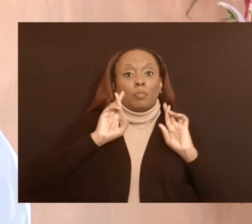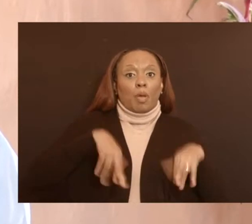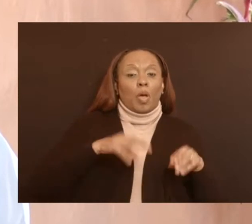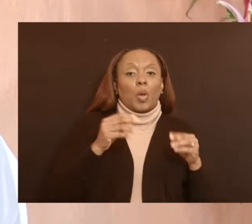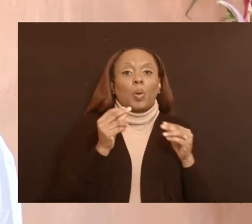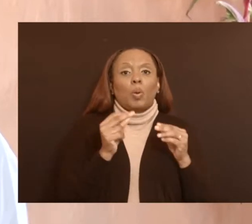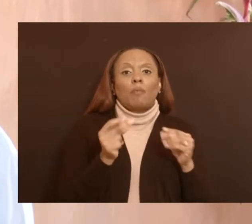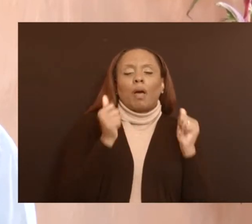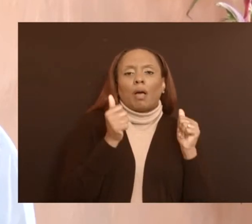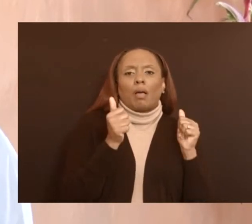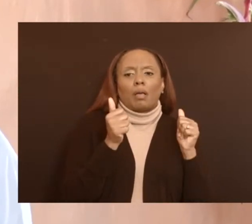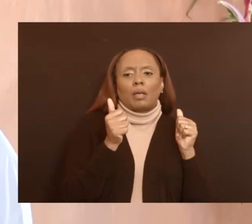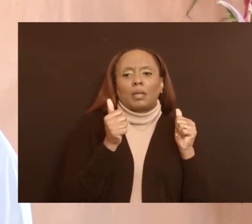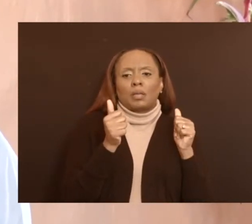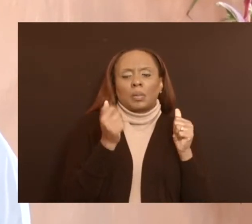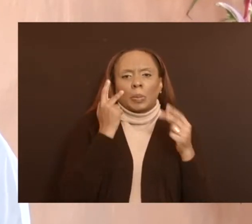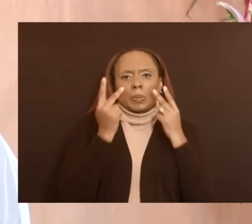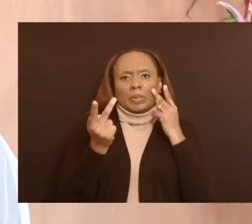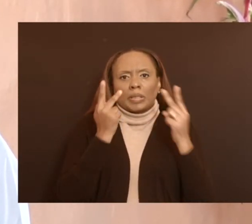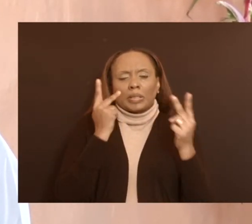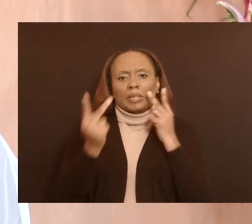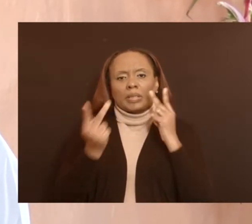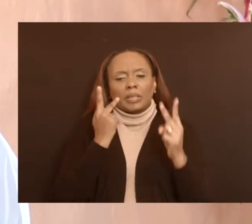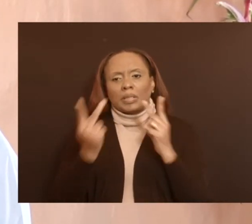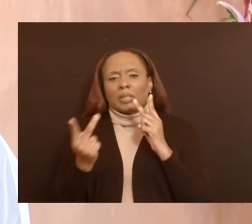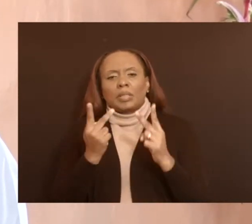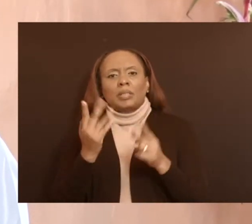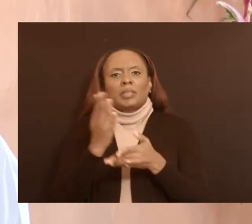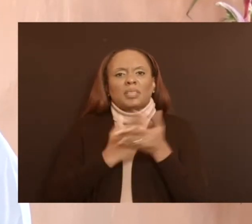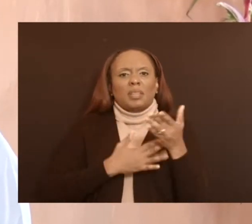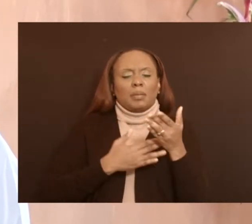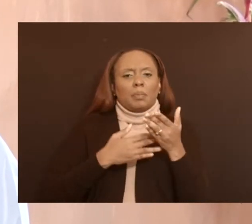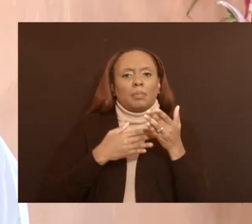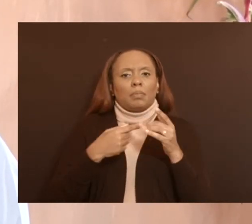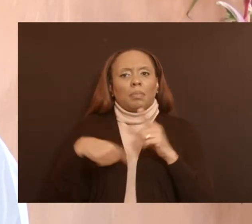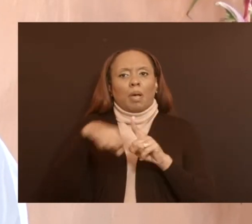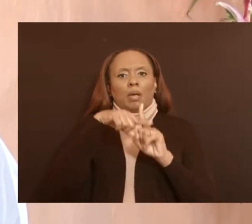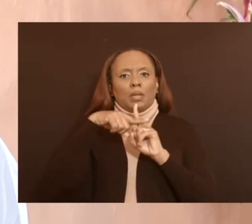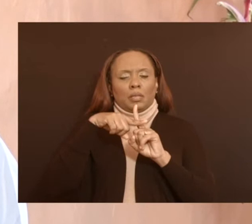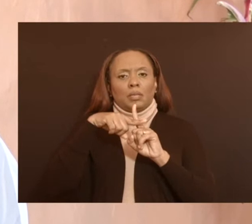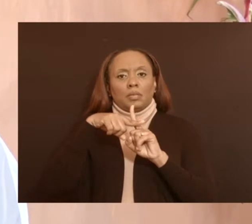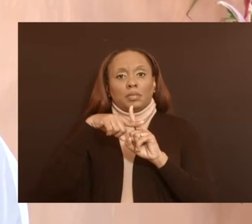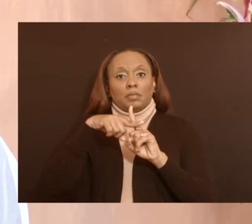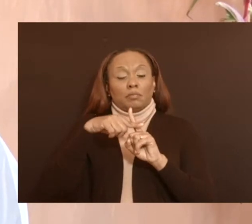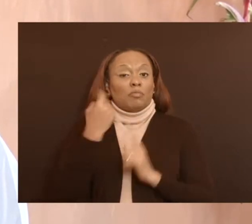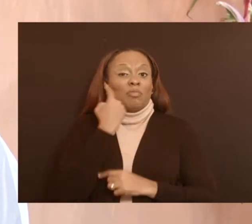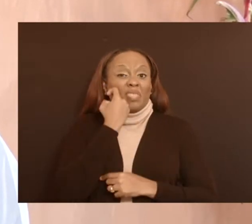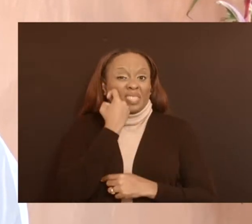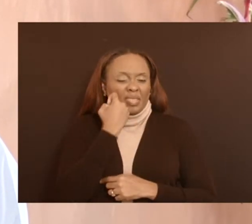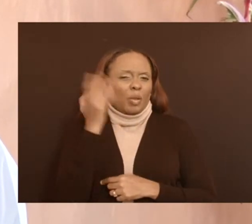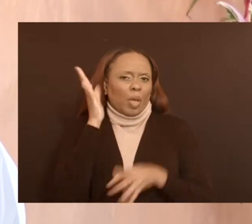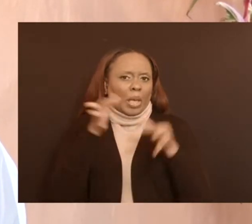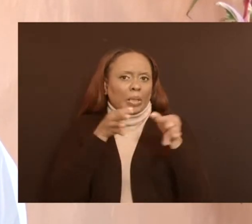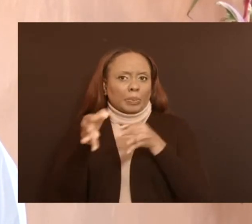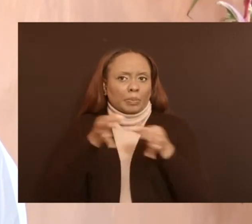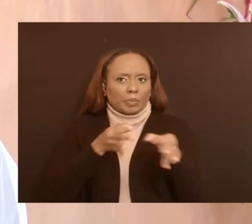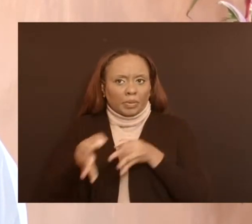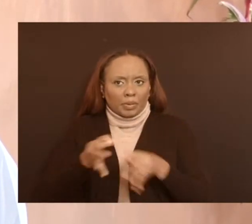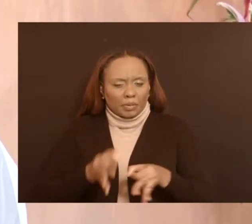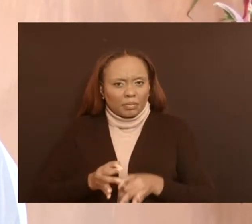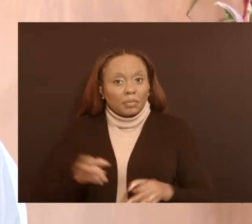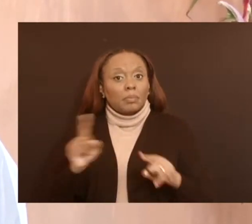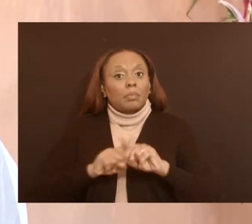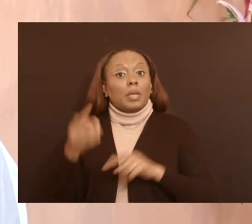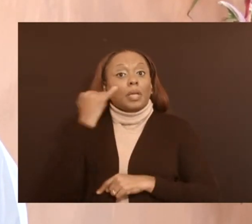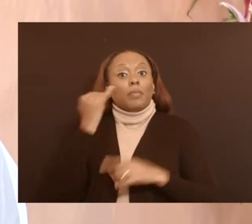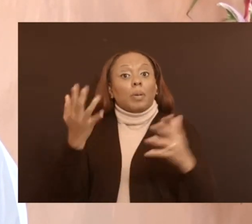the cases that we've been seeing recently, and those details will be explained to you. But this is what is going to keep us safe.